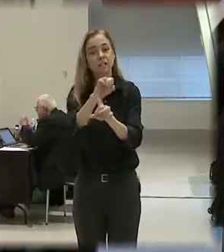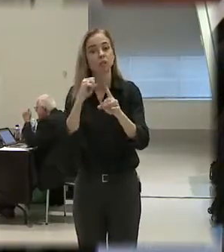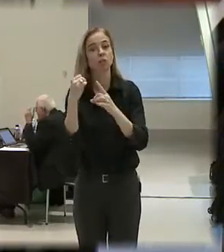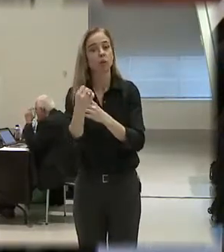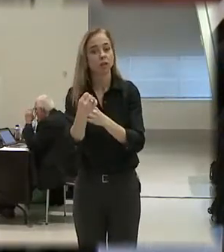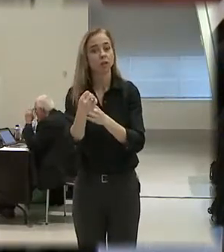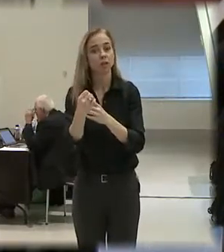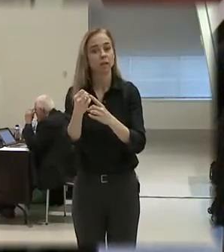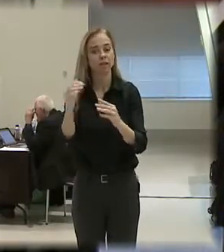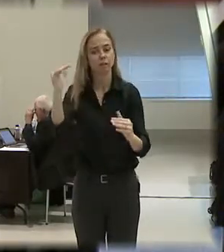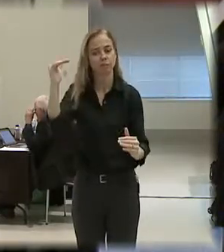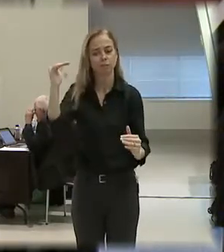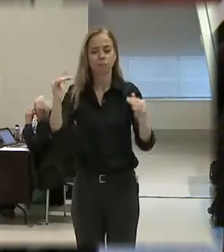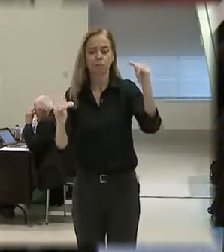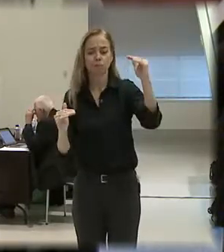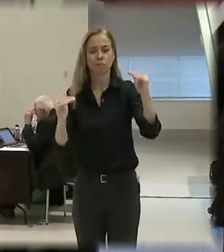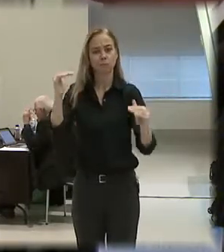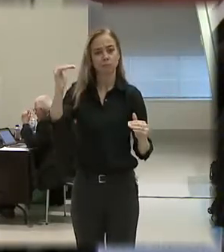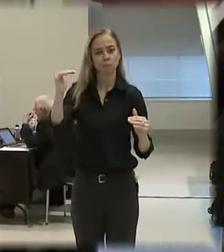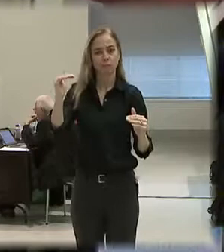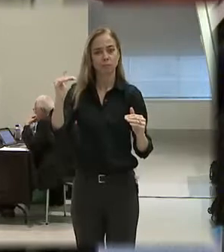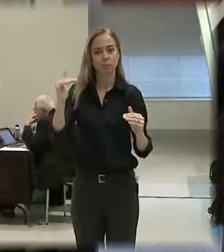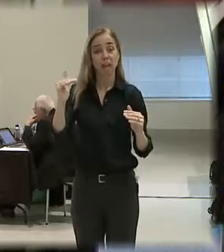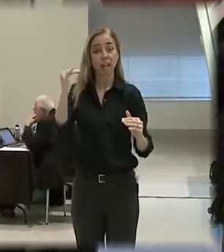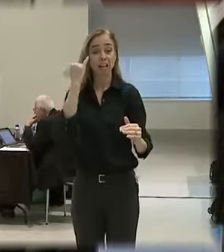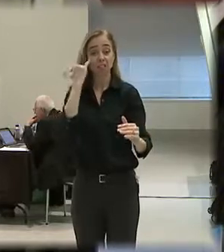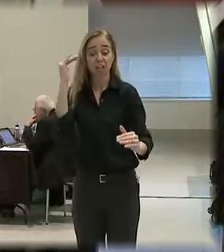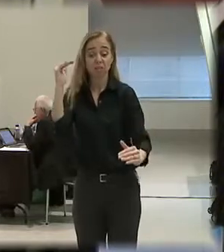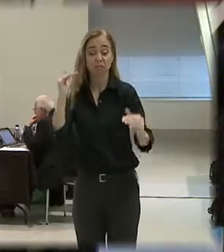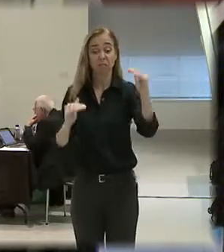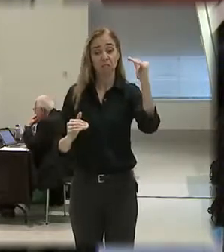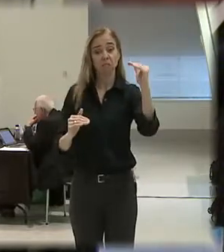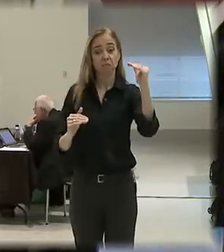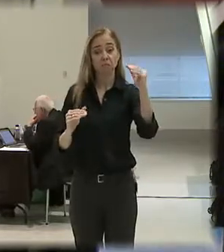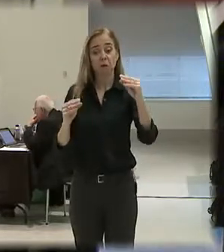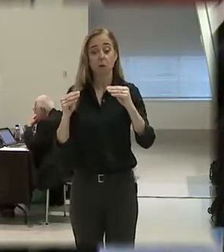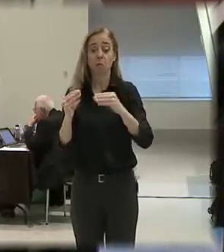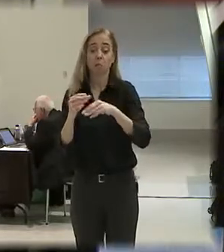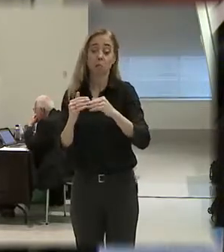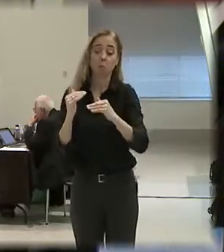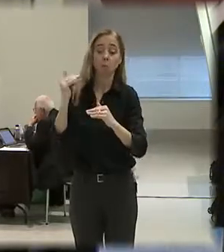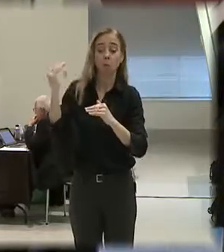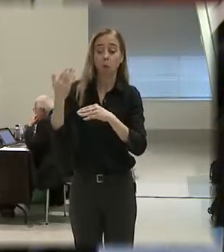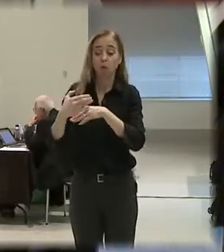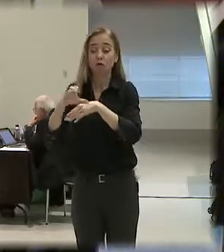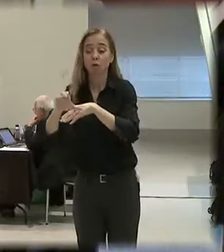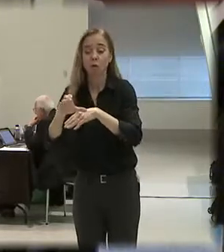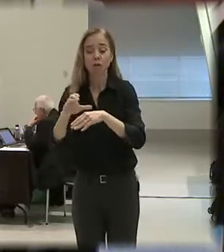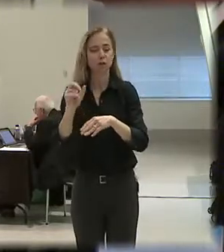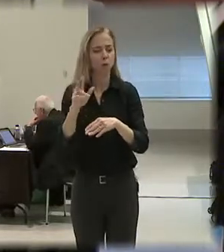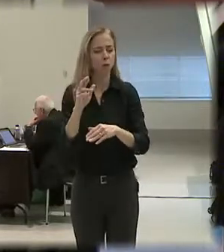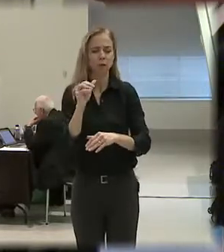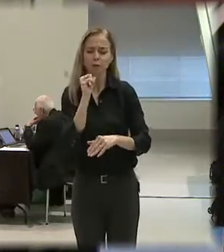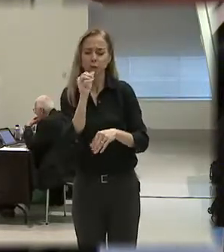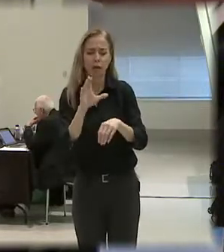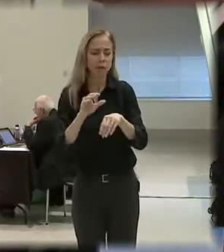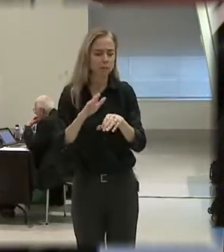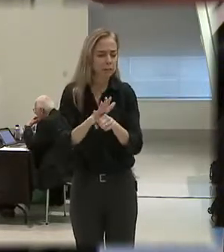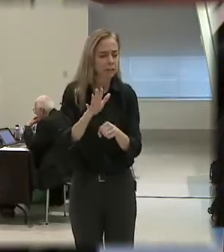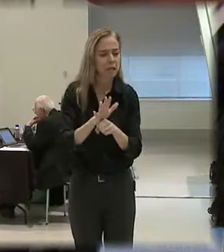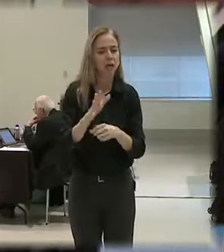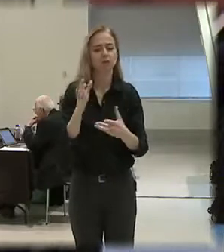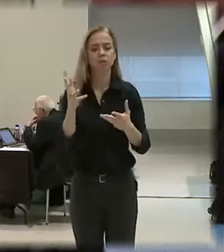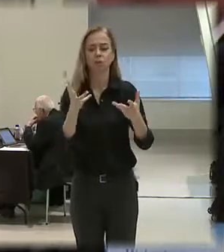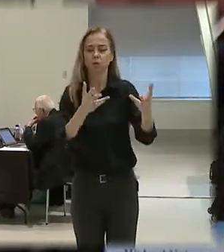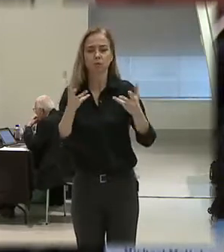are disproportionate. And those disproportionate, perhaps more force than necessary or less force than reasonable, can be